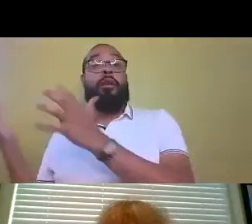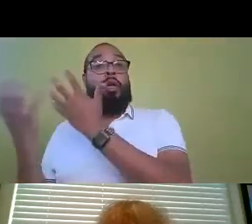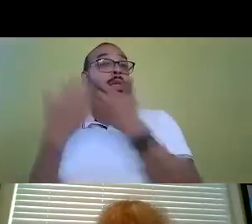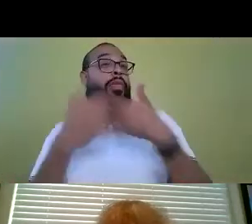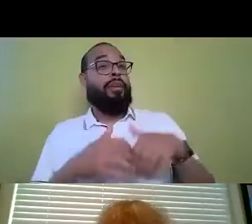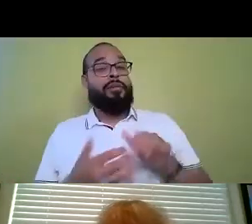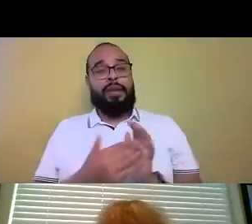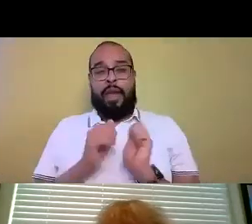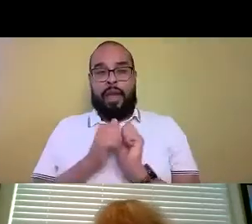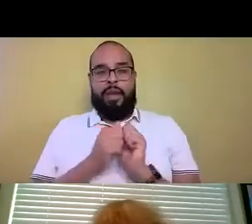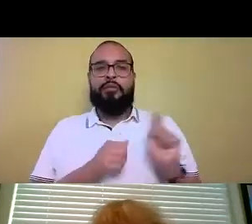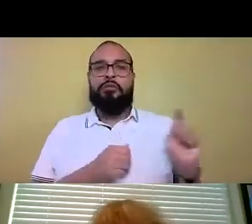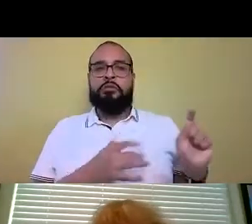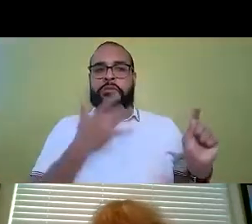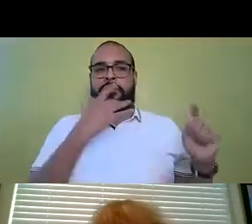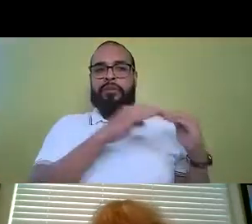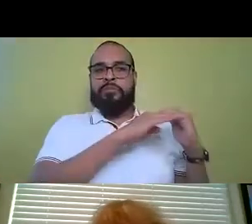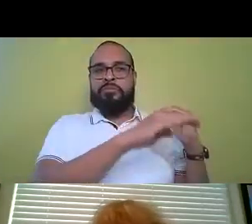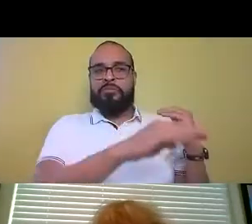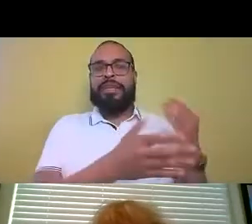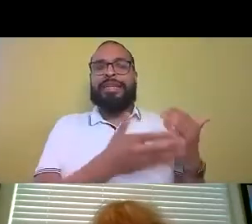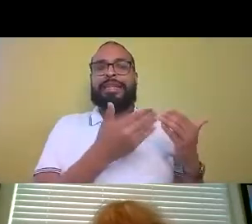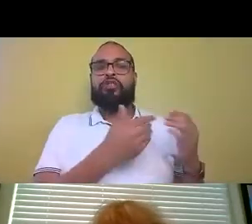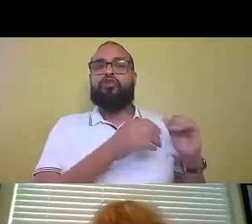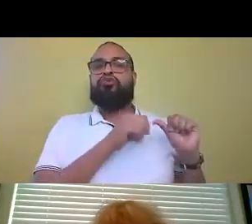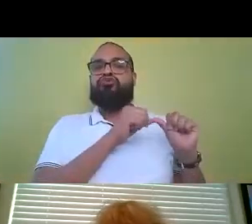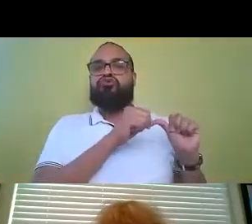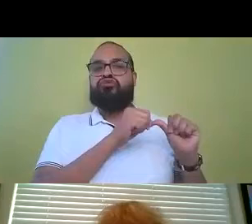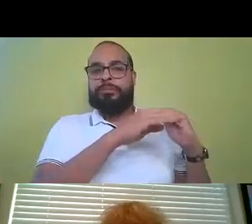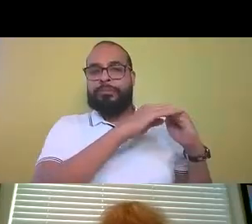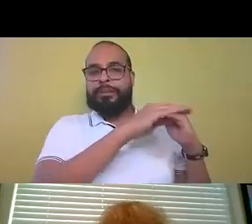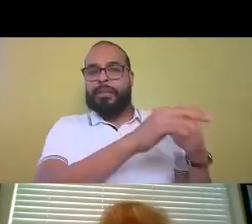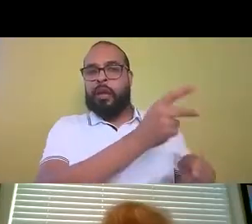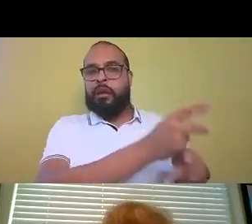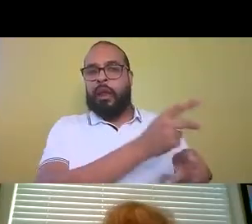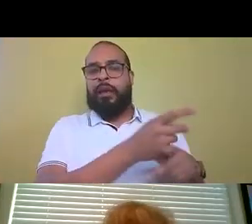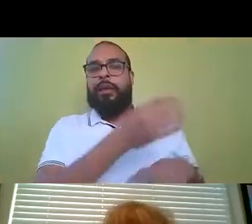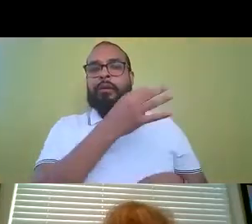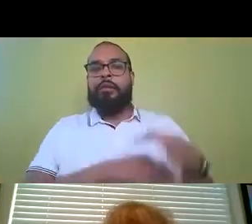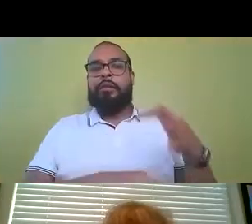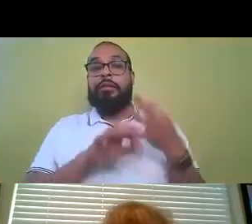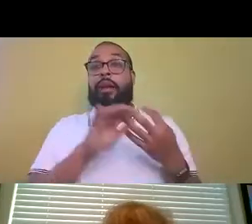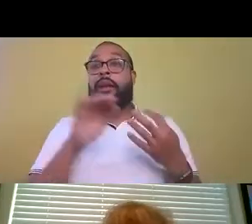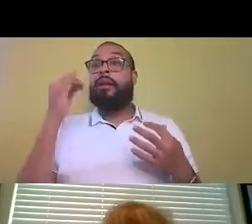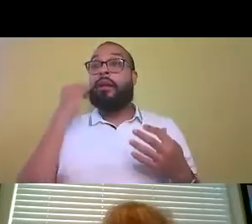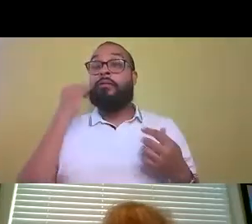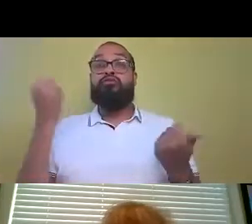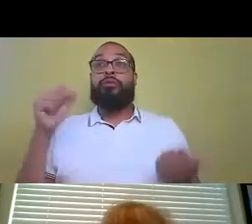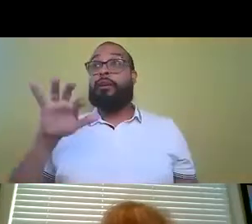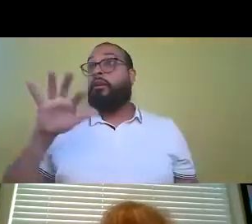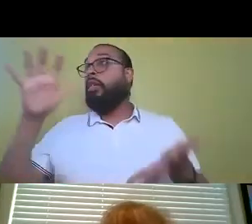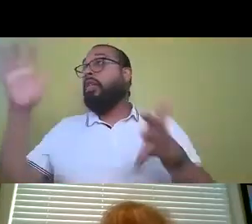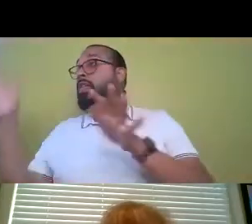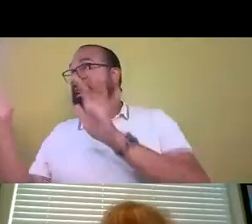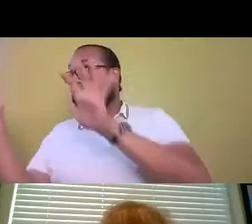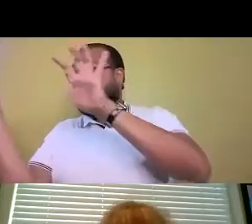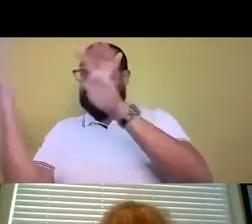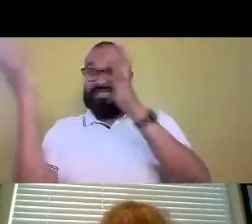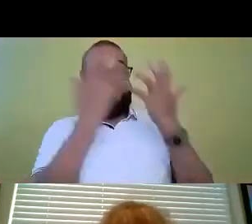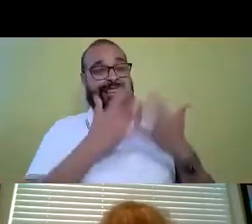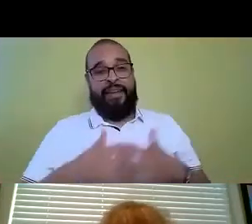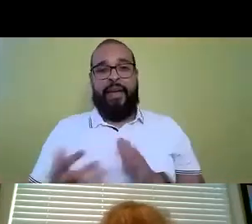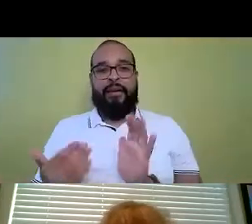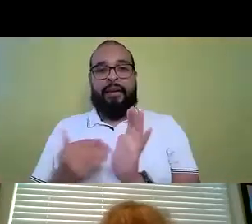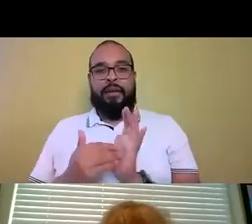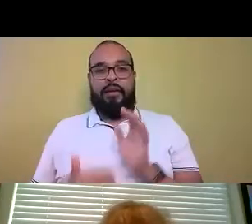maintain than regain a just right engine. So it's something that I will be talking about when